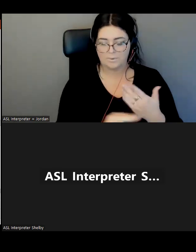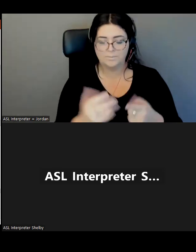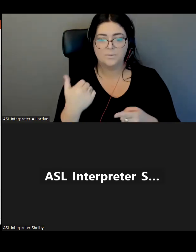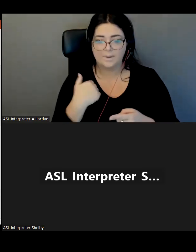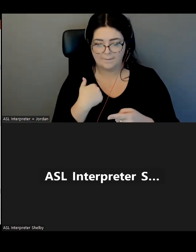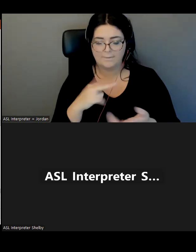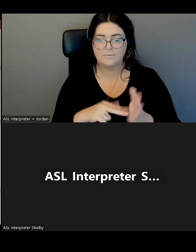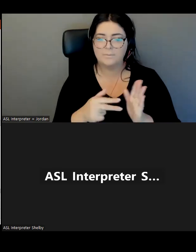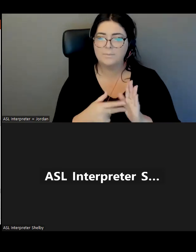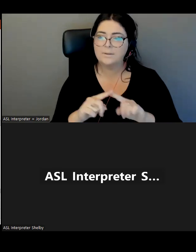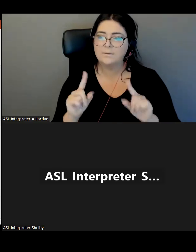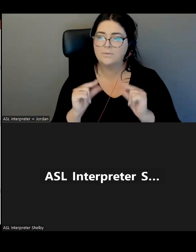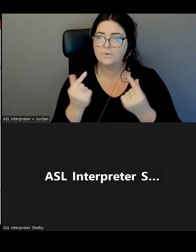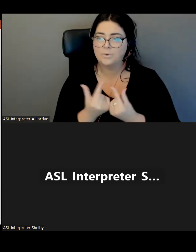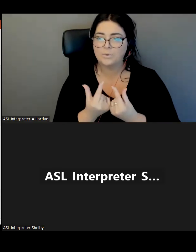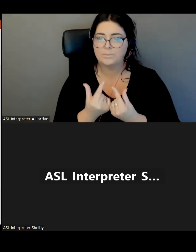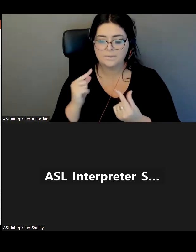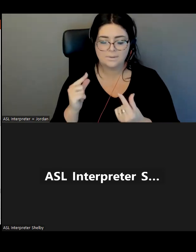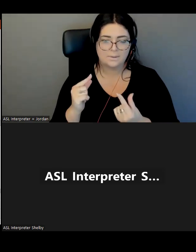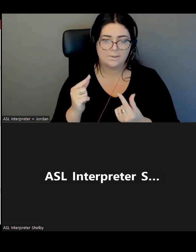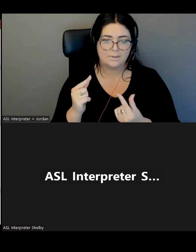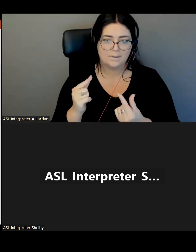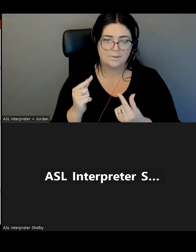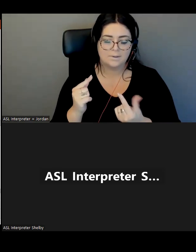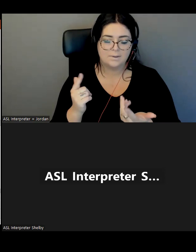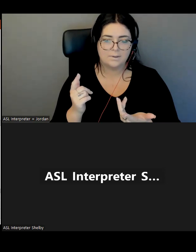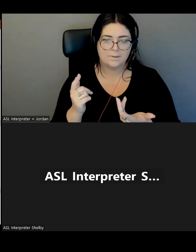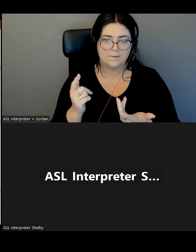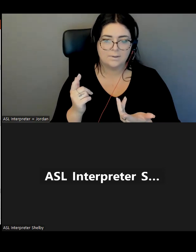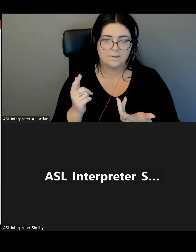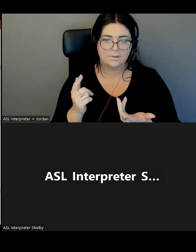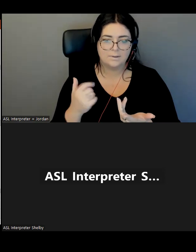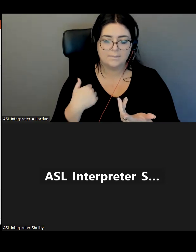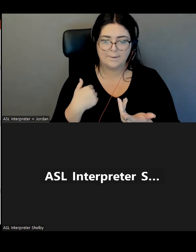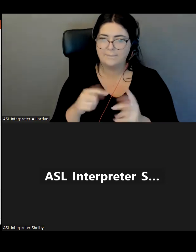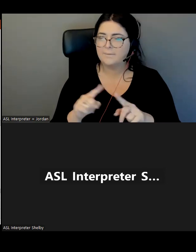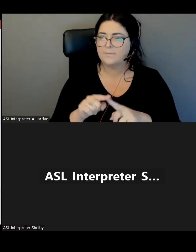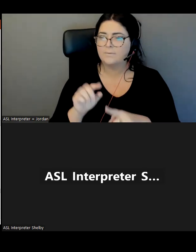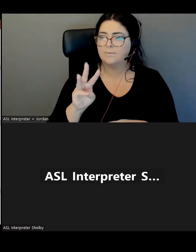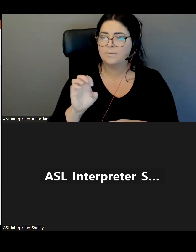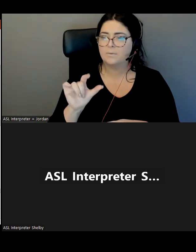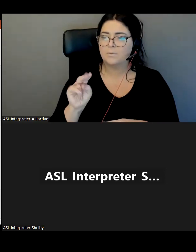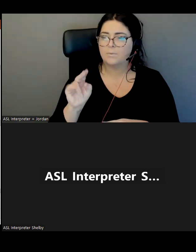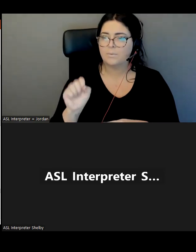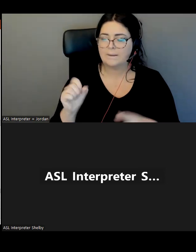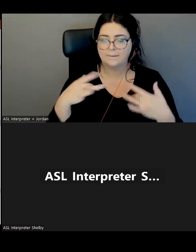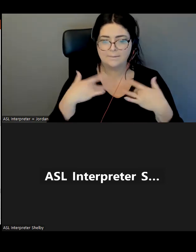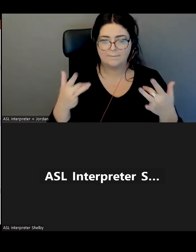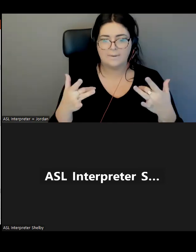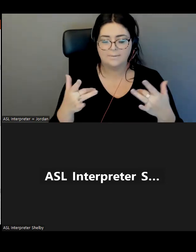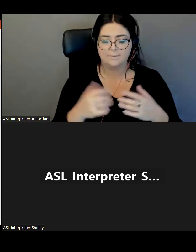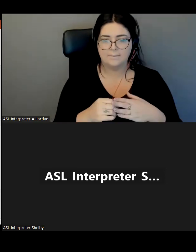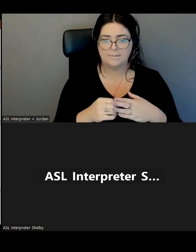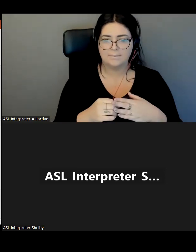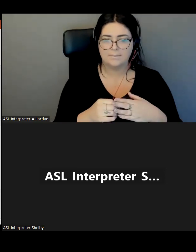to participate in a number of wellness events. So a number of these have